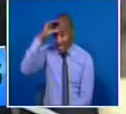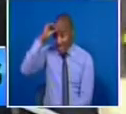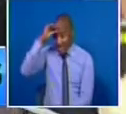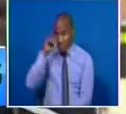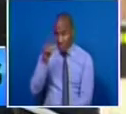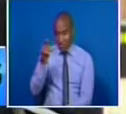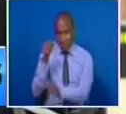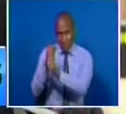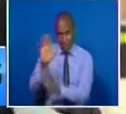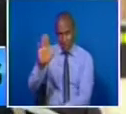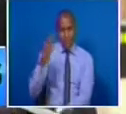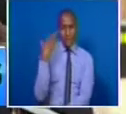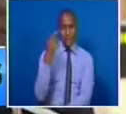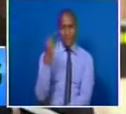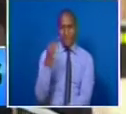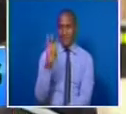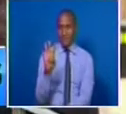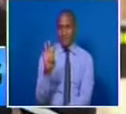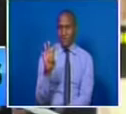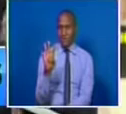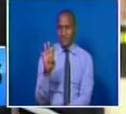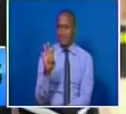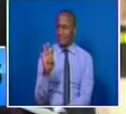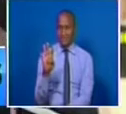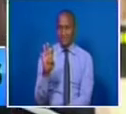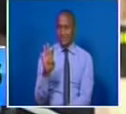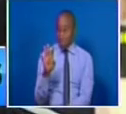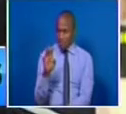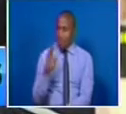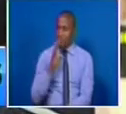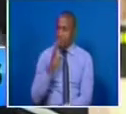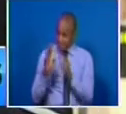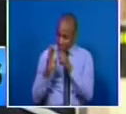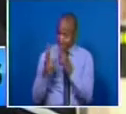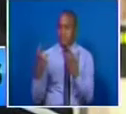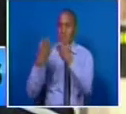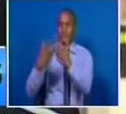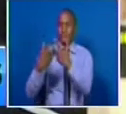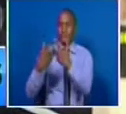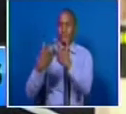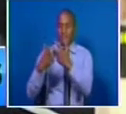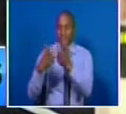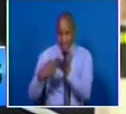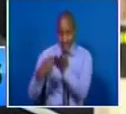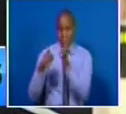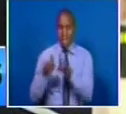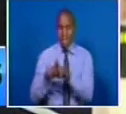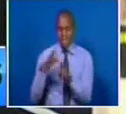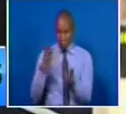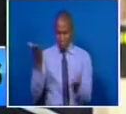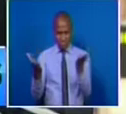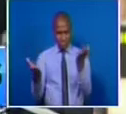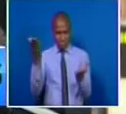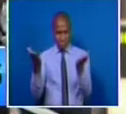way of doing things for the last 4 months has been pegged on what he said, in what platforms, including the debate. So I think for us, it's